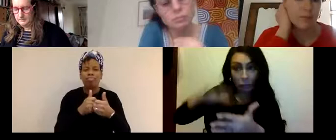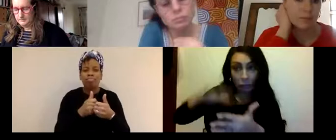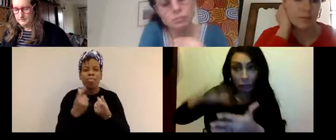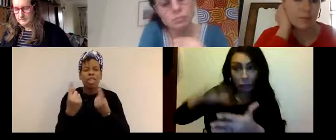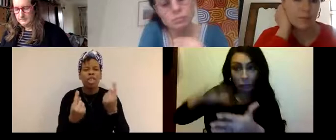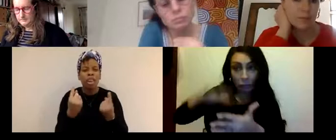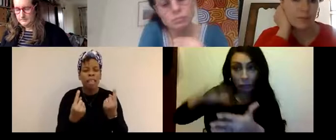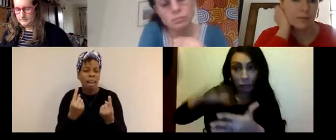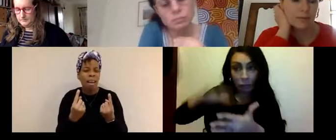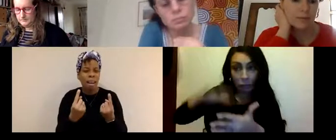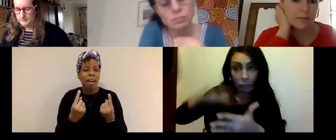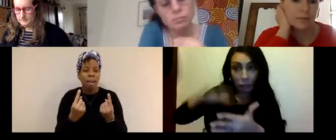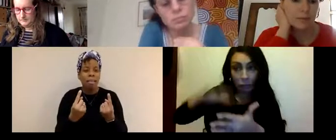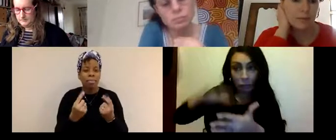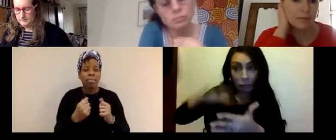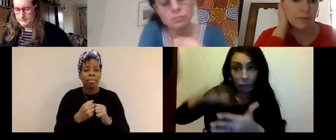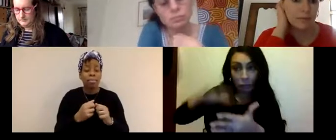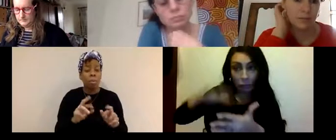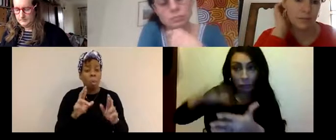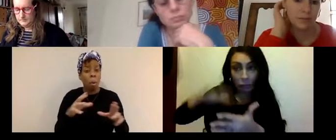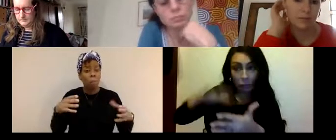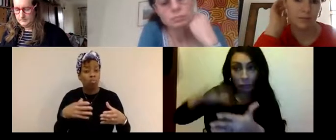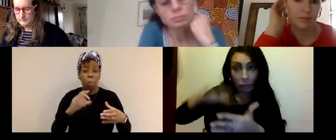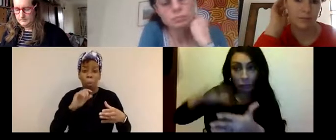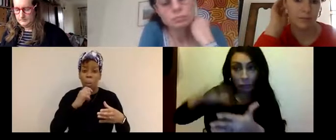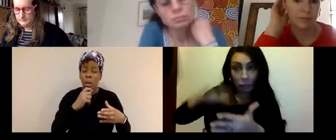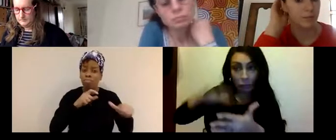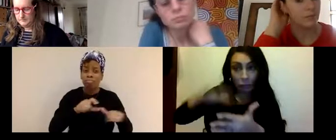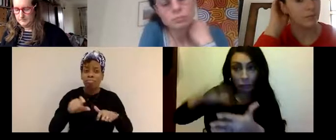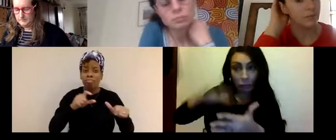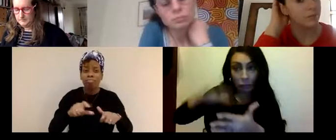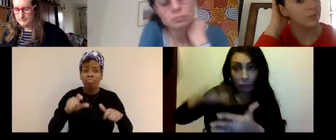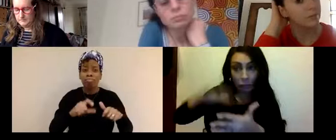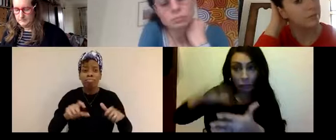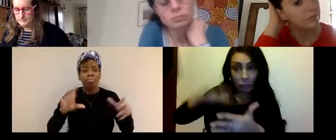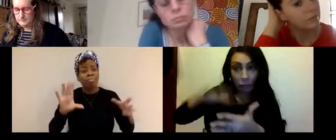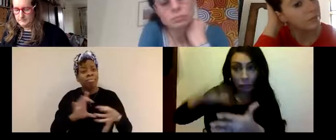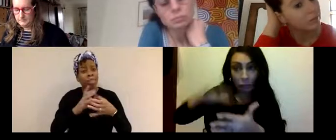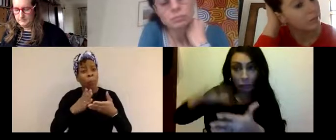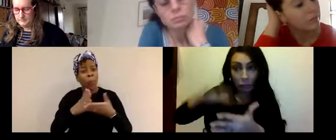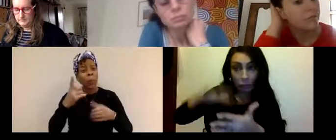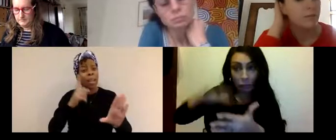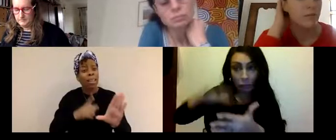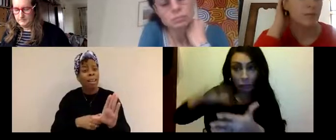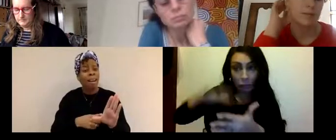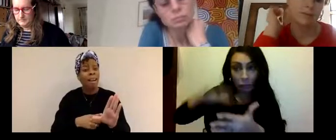that that group would be positive and would stay connected over the year ahead towards the exhibition.